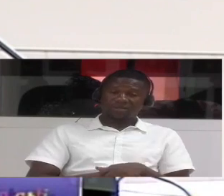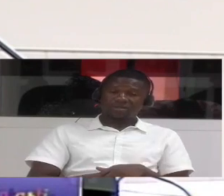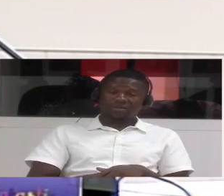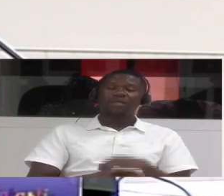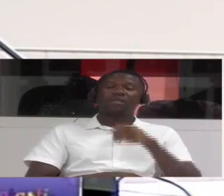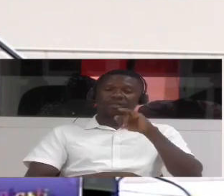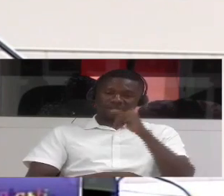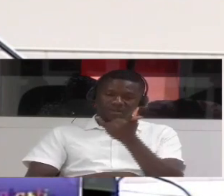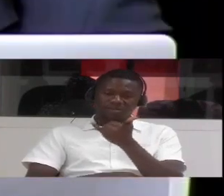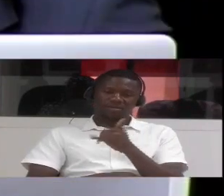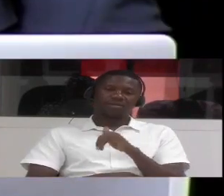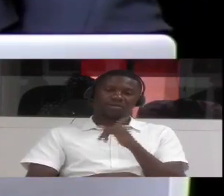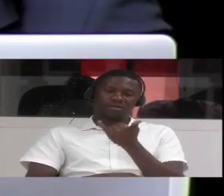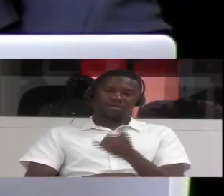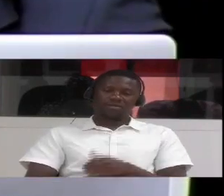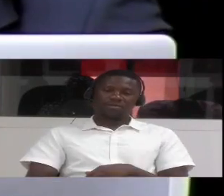Yes.